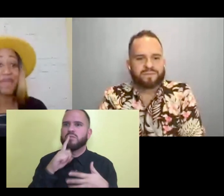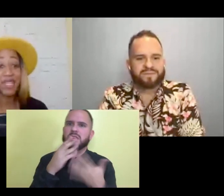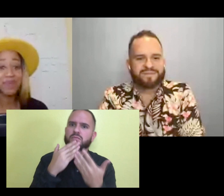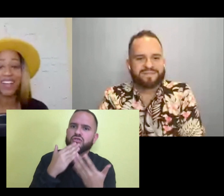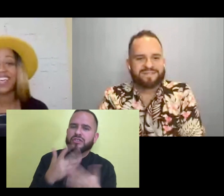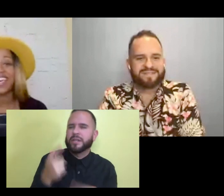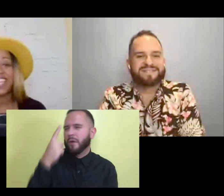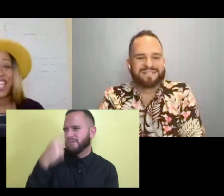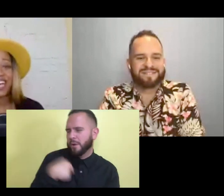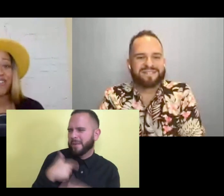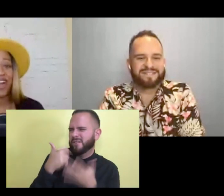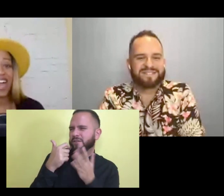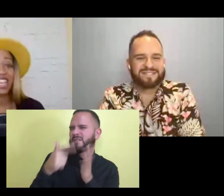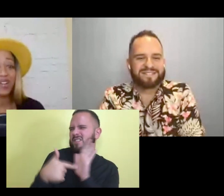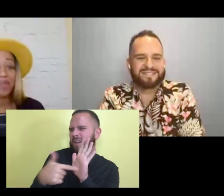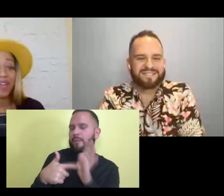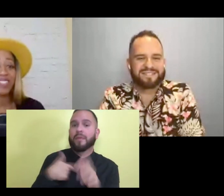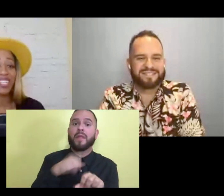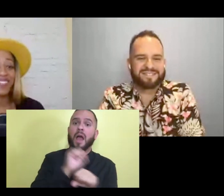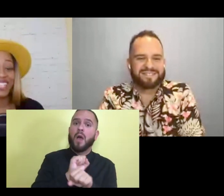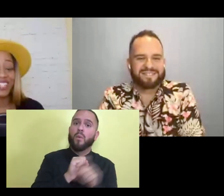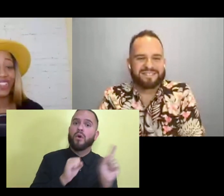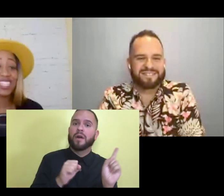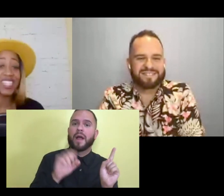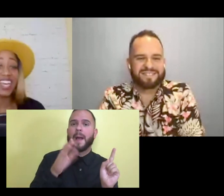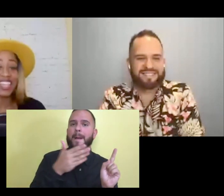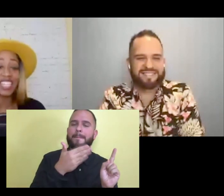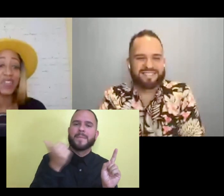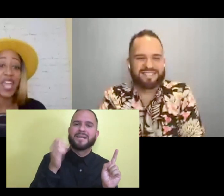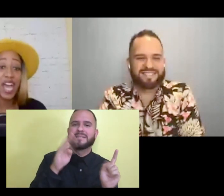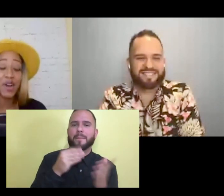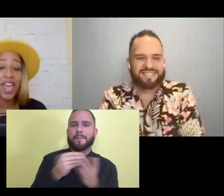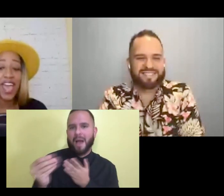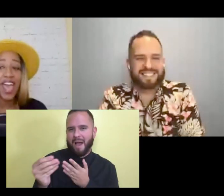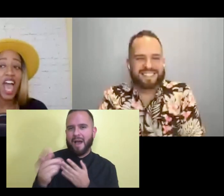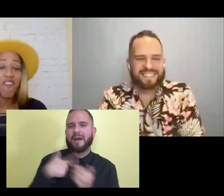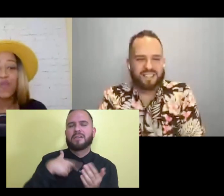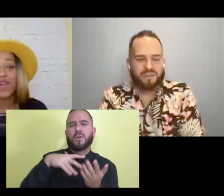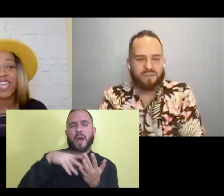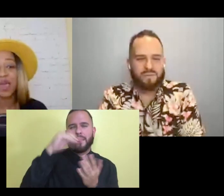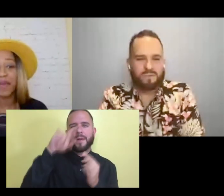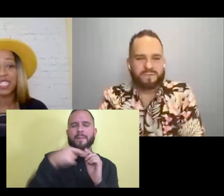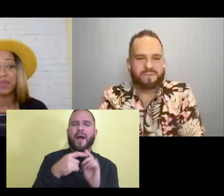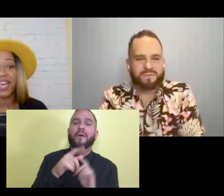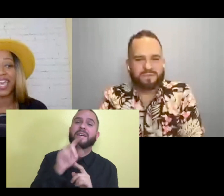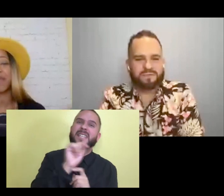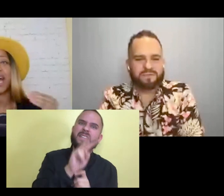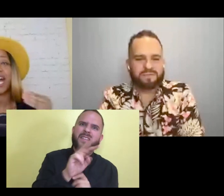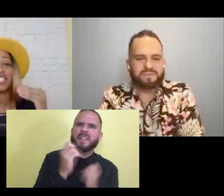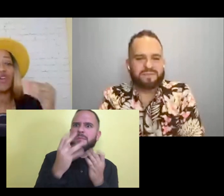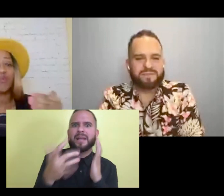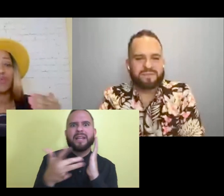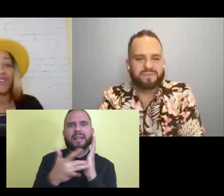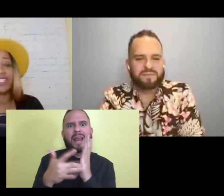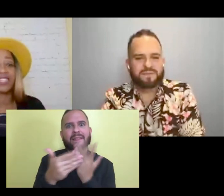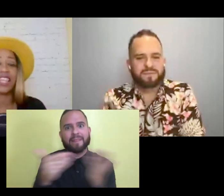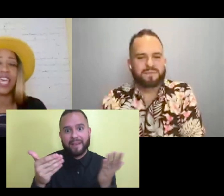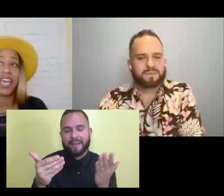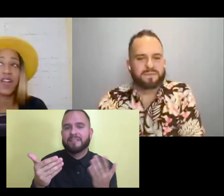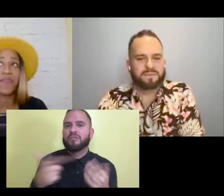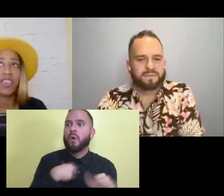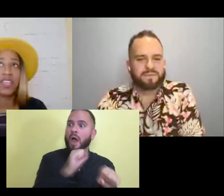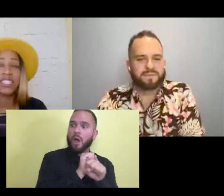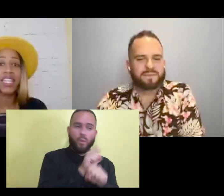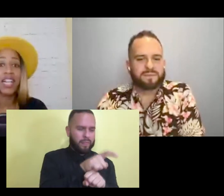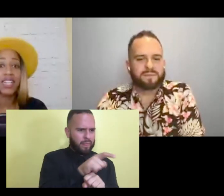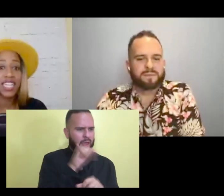worked at Best Buy. Now, I learned about TVs and all these tech things. So now, after working at Best Buy, getting my eyes open more to